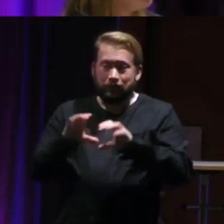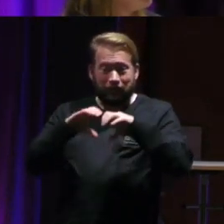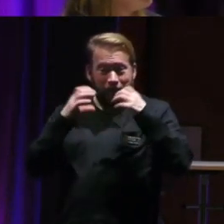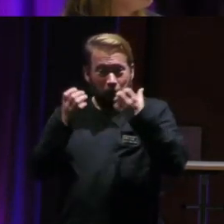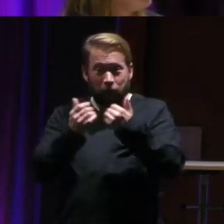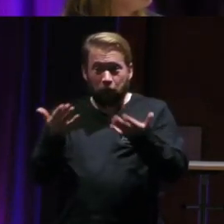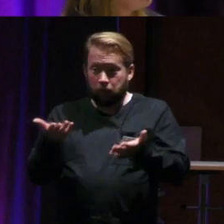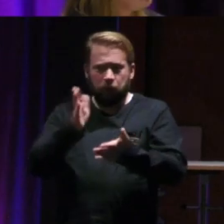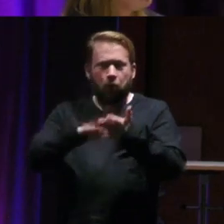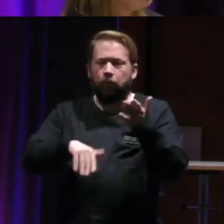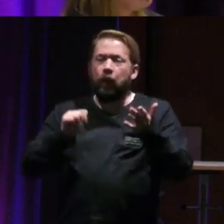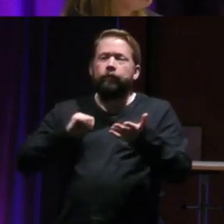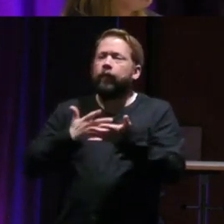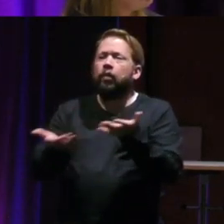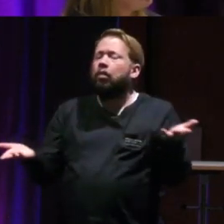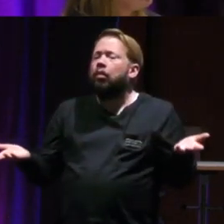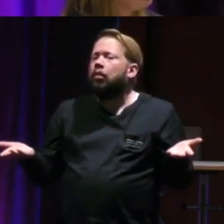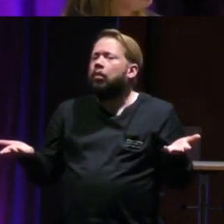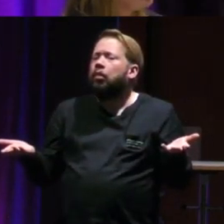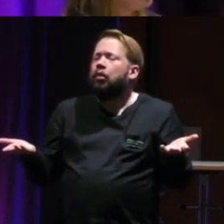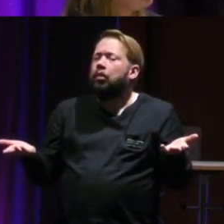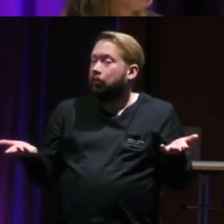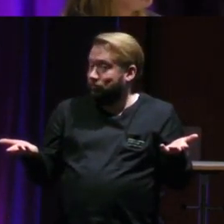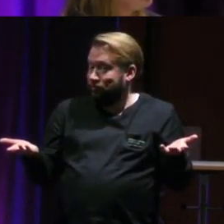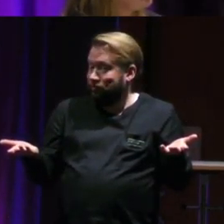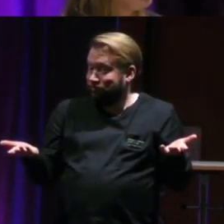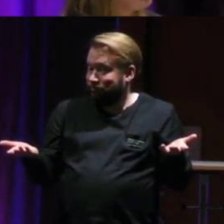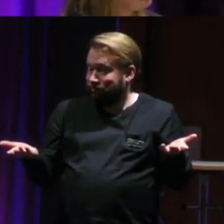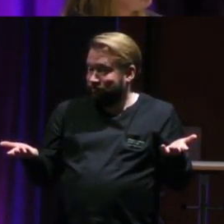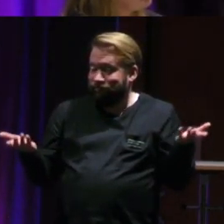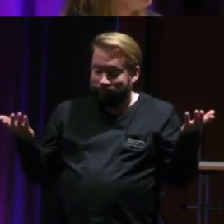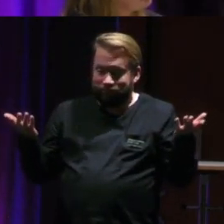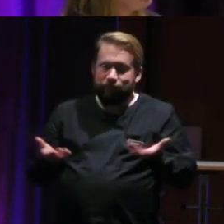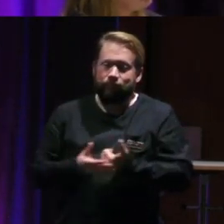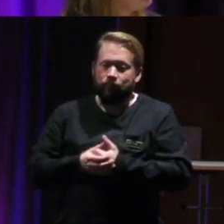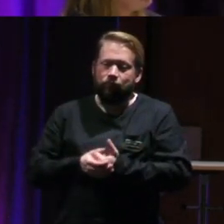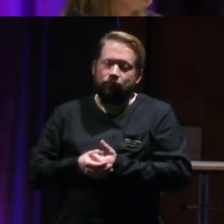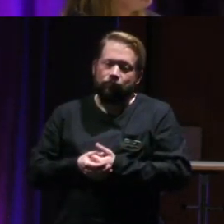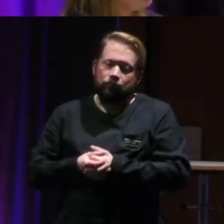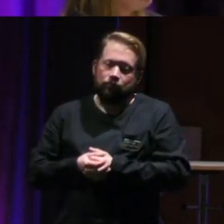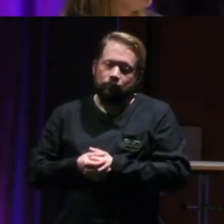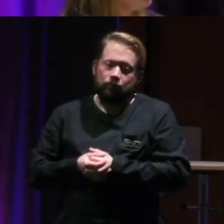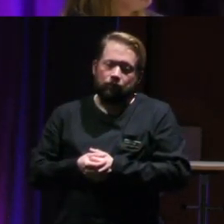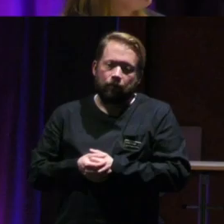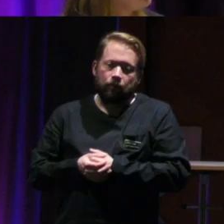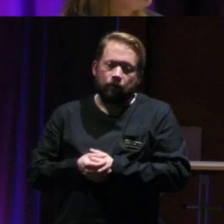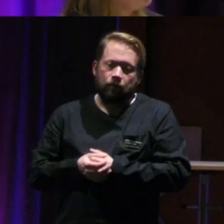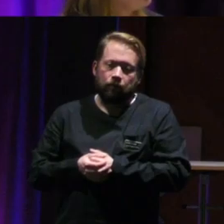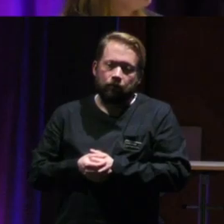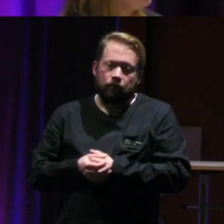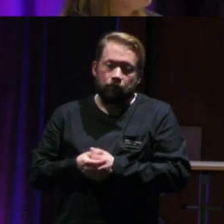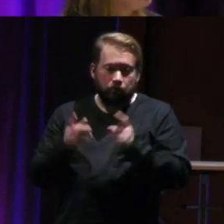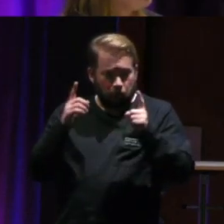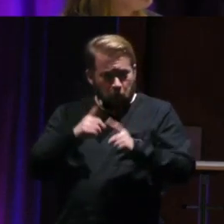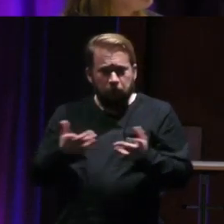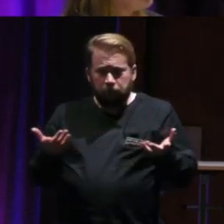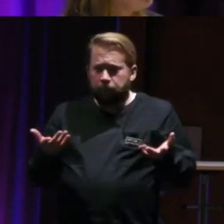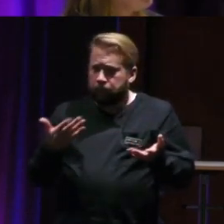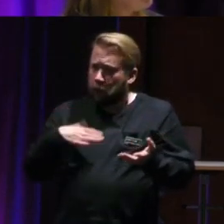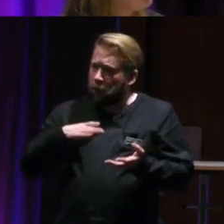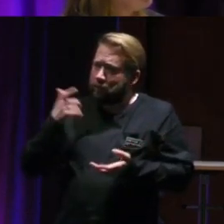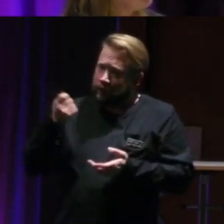now. So, people just lack their pensions, their